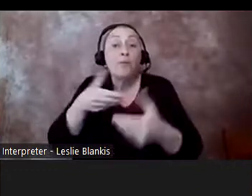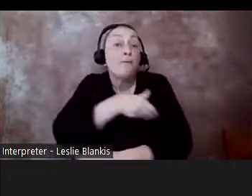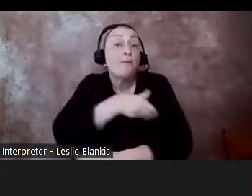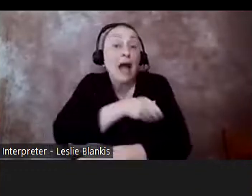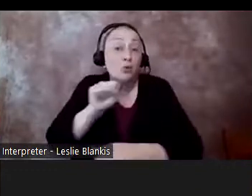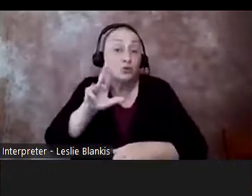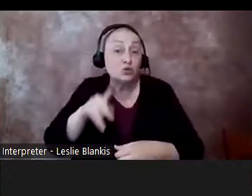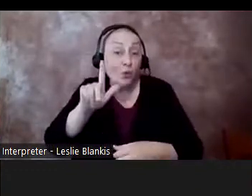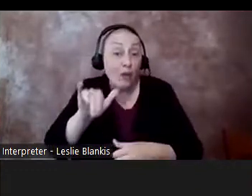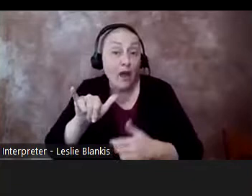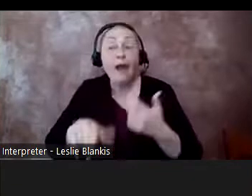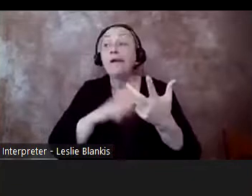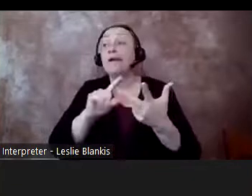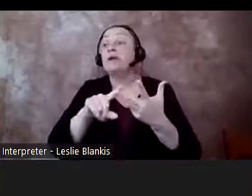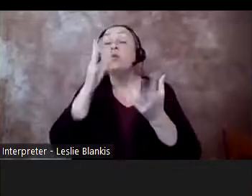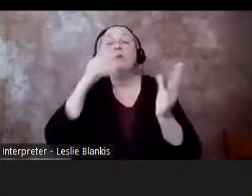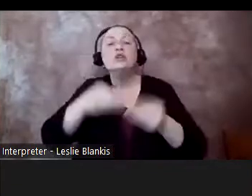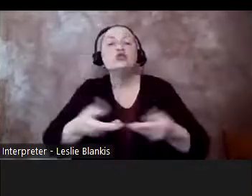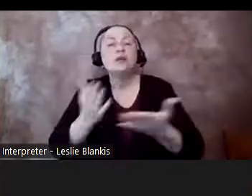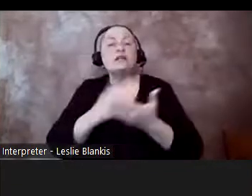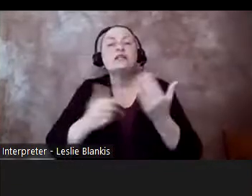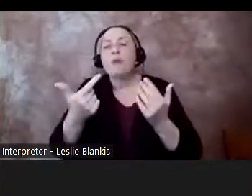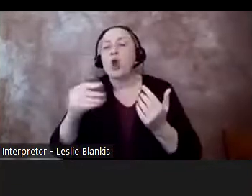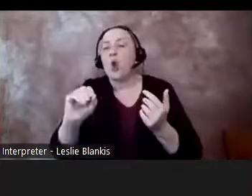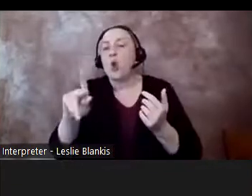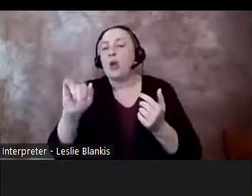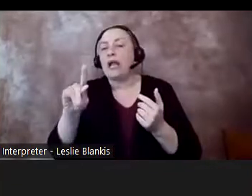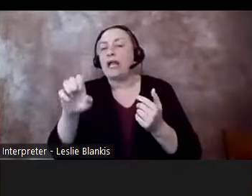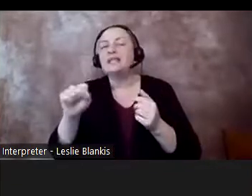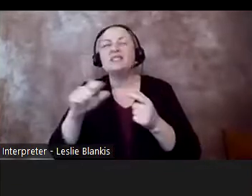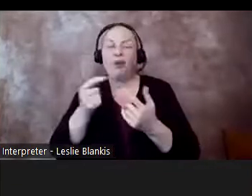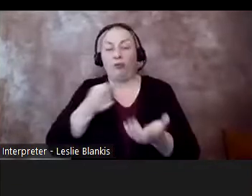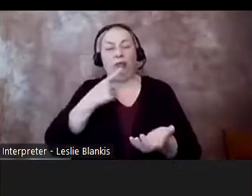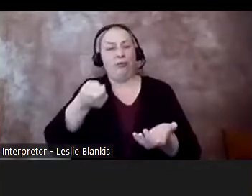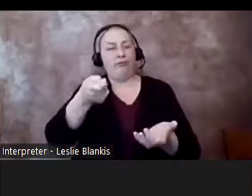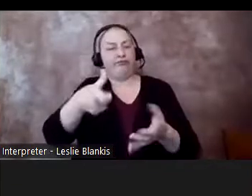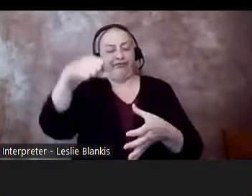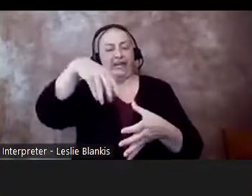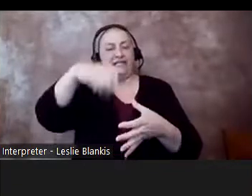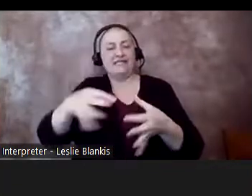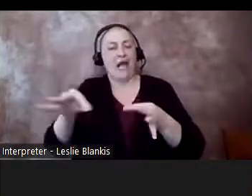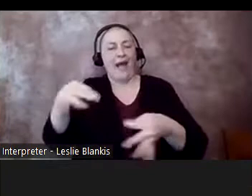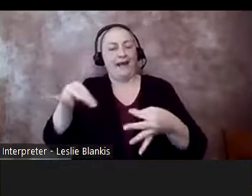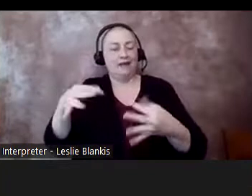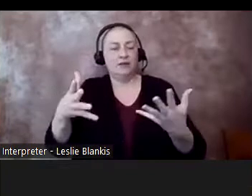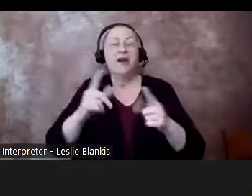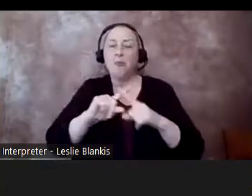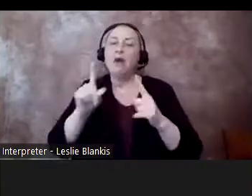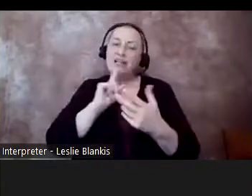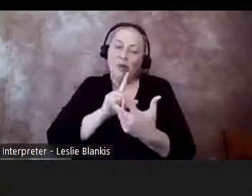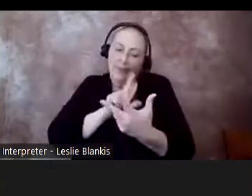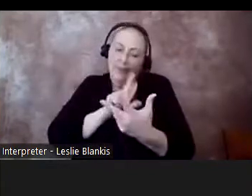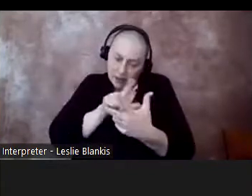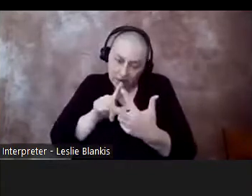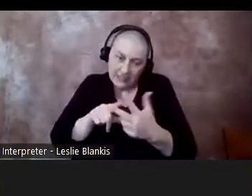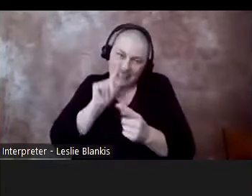distributing some go kits to individuals with minimal stuff inside. But it's all very specific to people